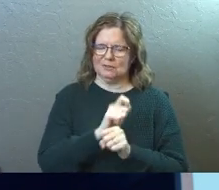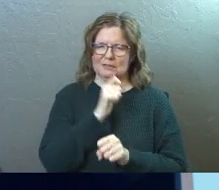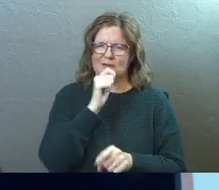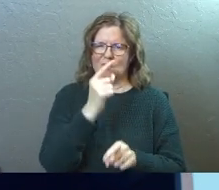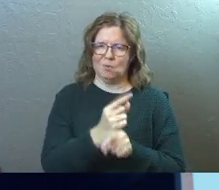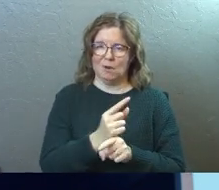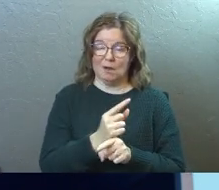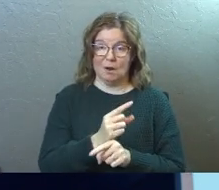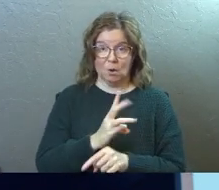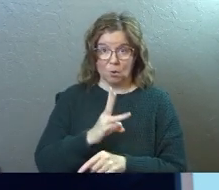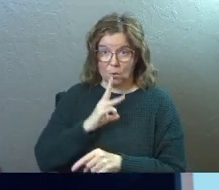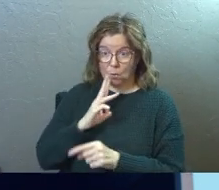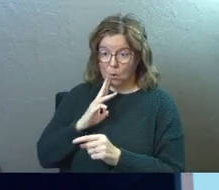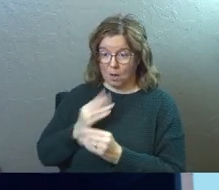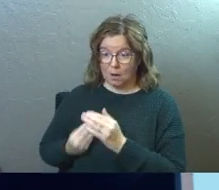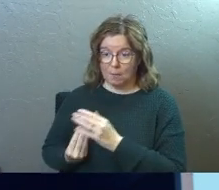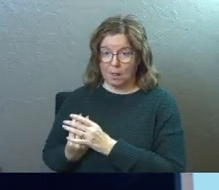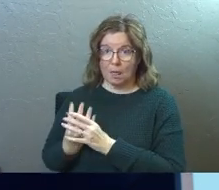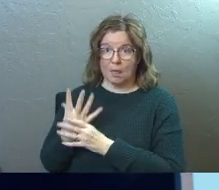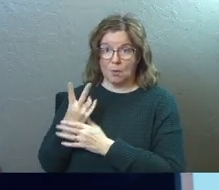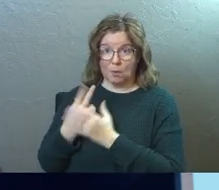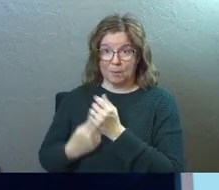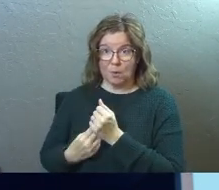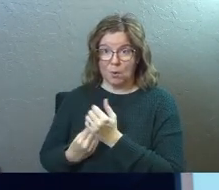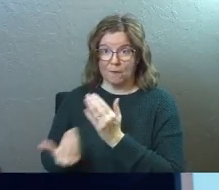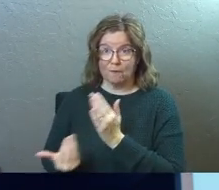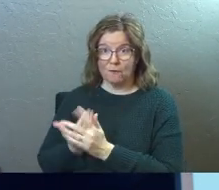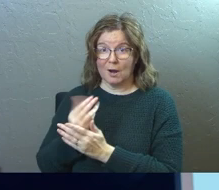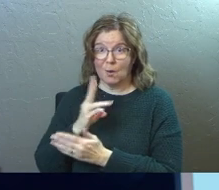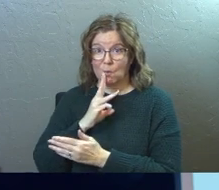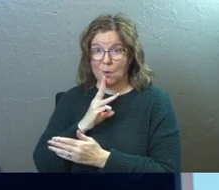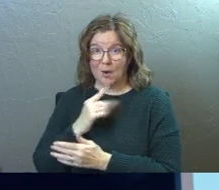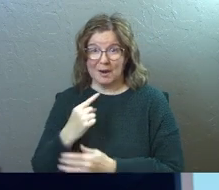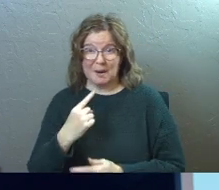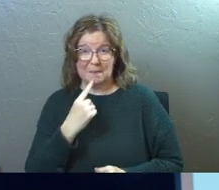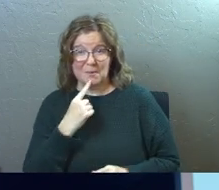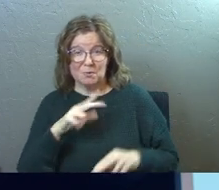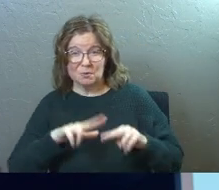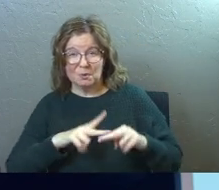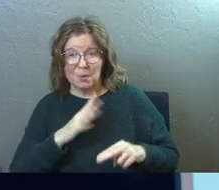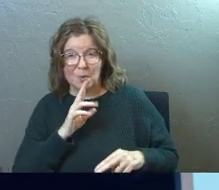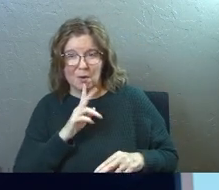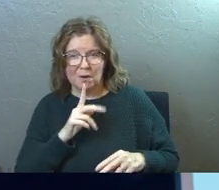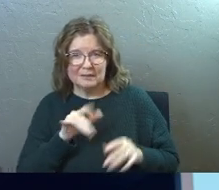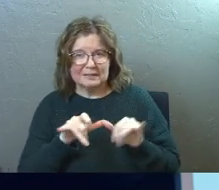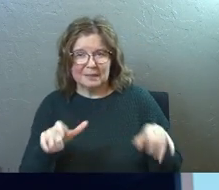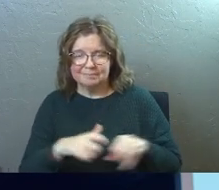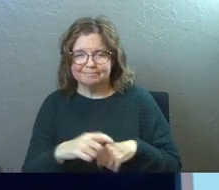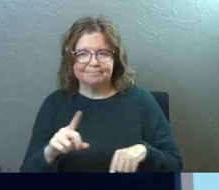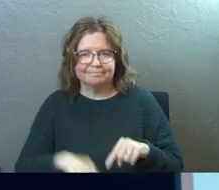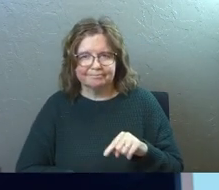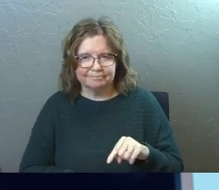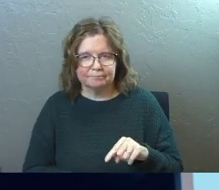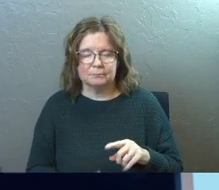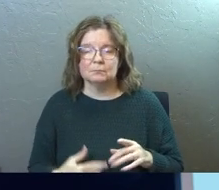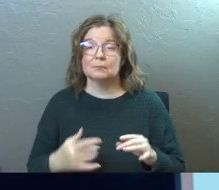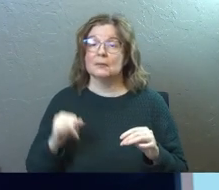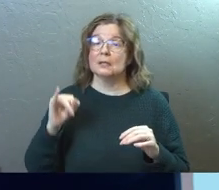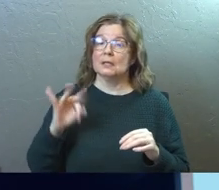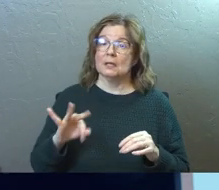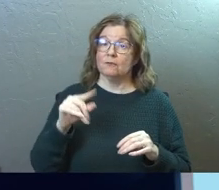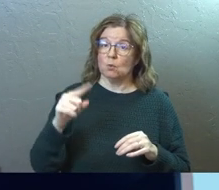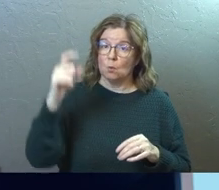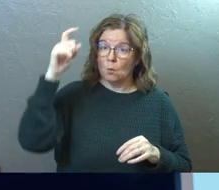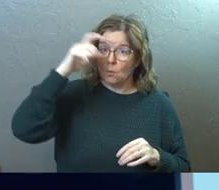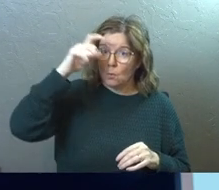Does a spring of water bubble out with both fresh water and bitter water? It shouldn't. Verse 13, if you